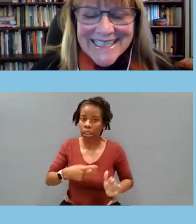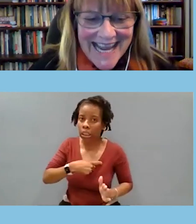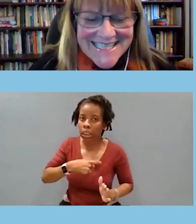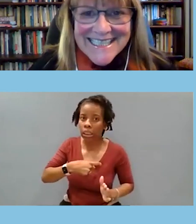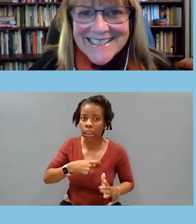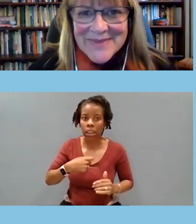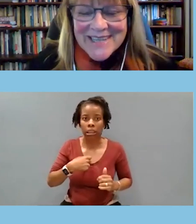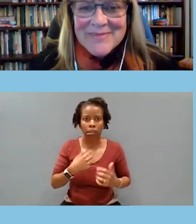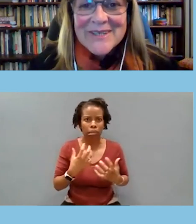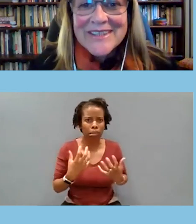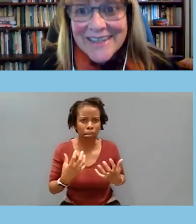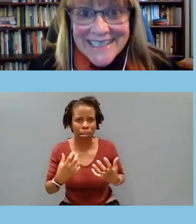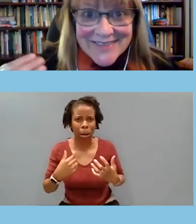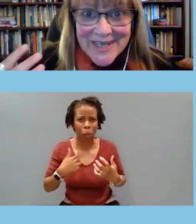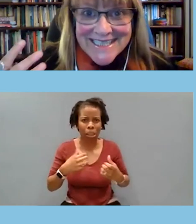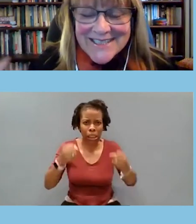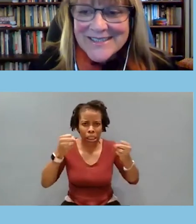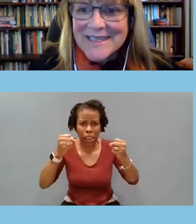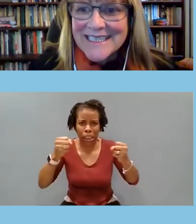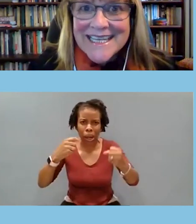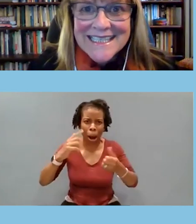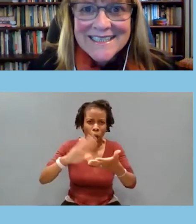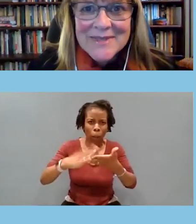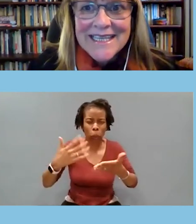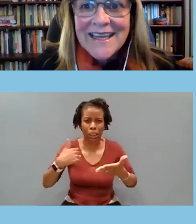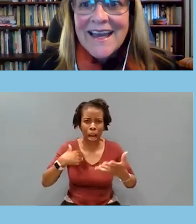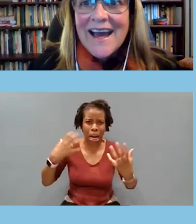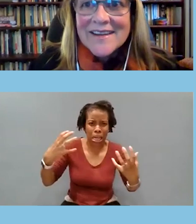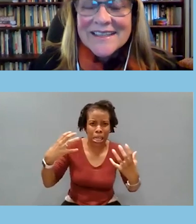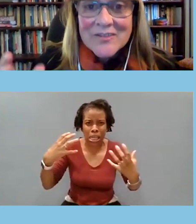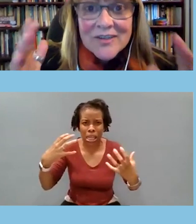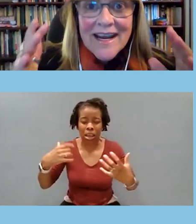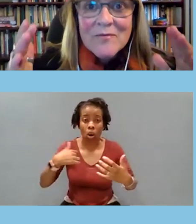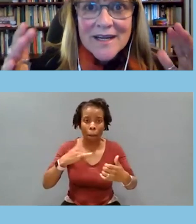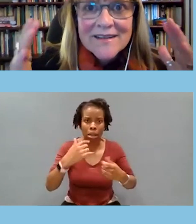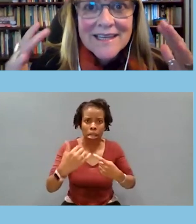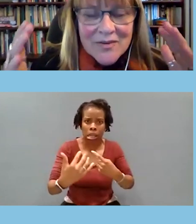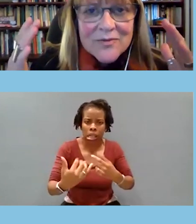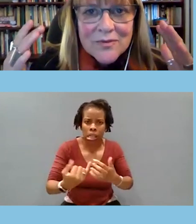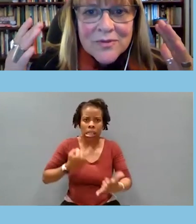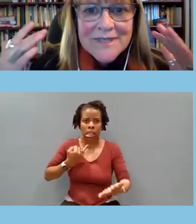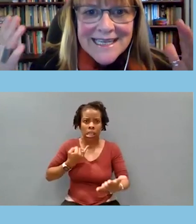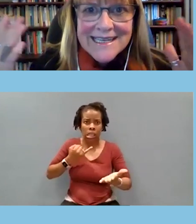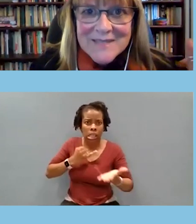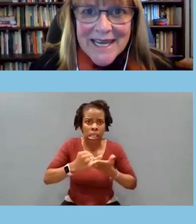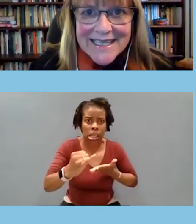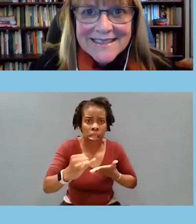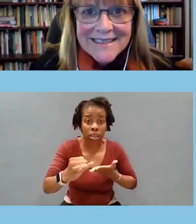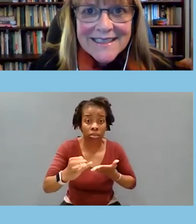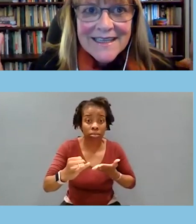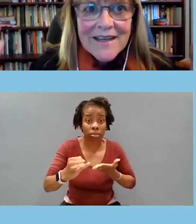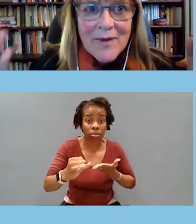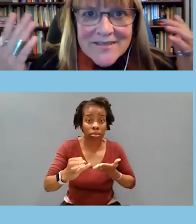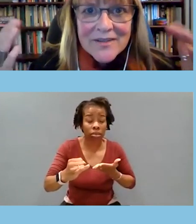do something nasty to my computer, or it wants to do something nasty to me, to try and wonder, like, who did it